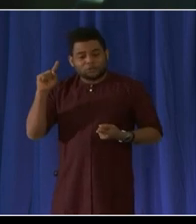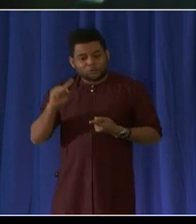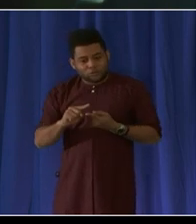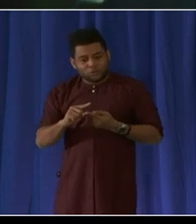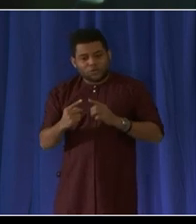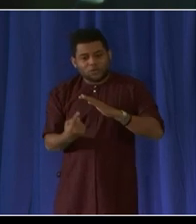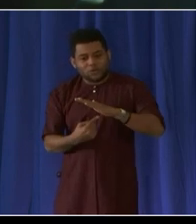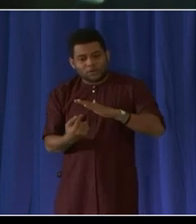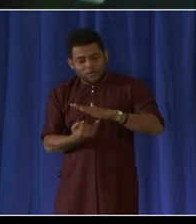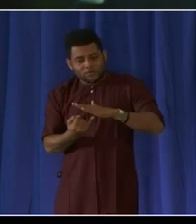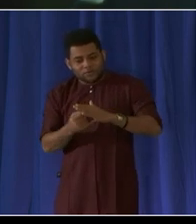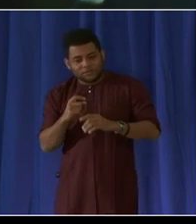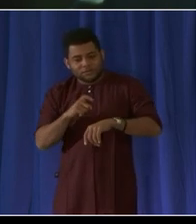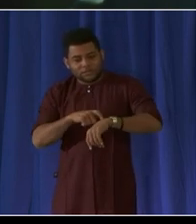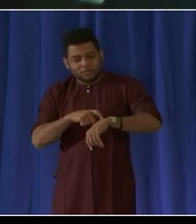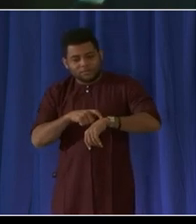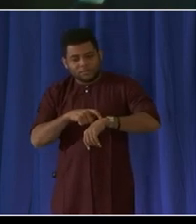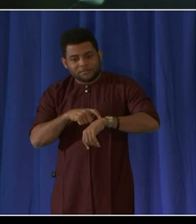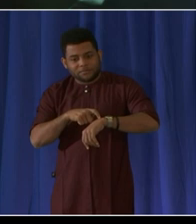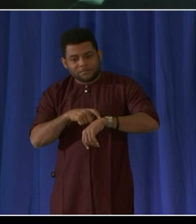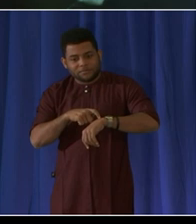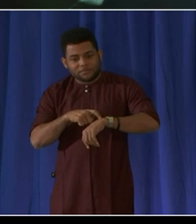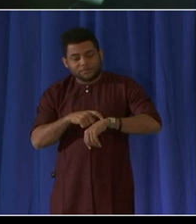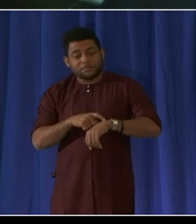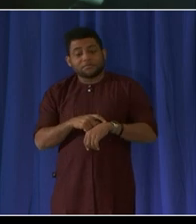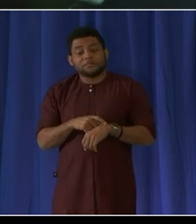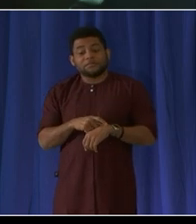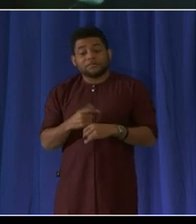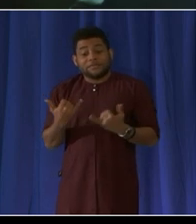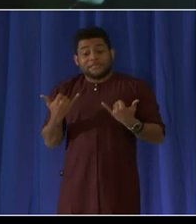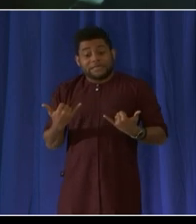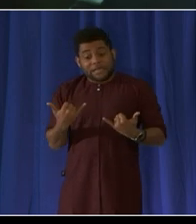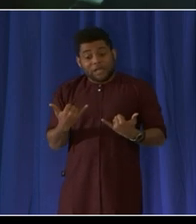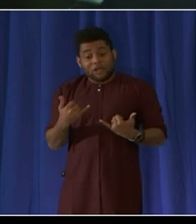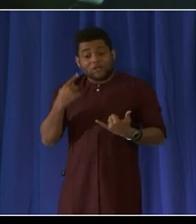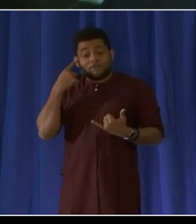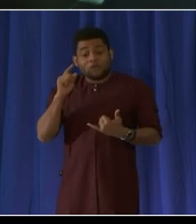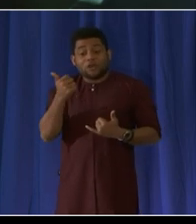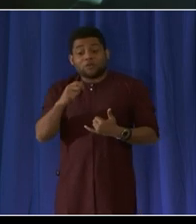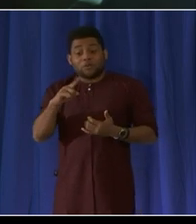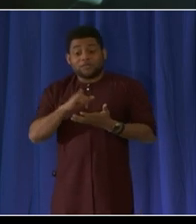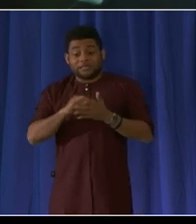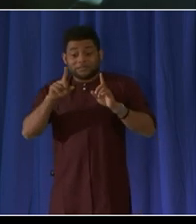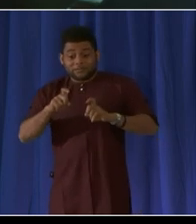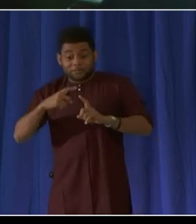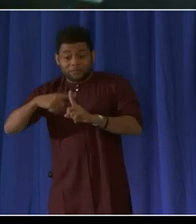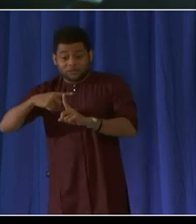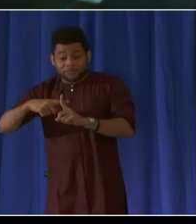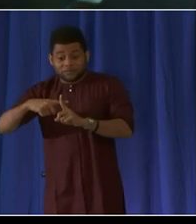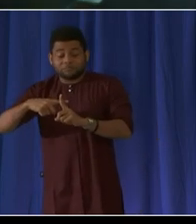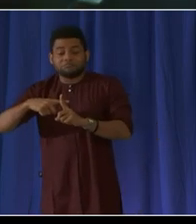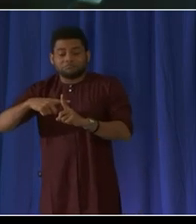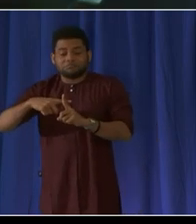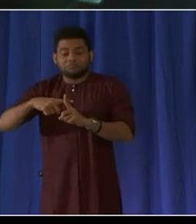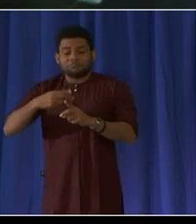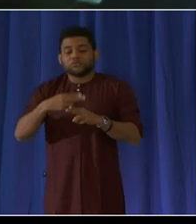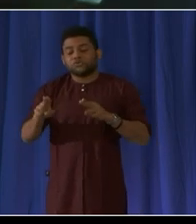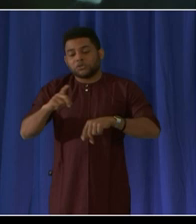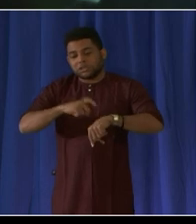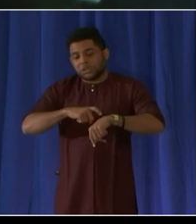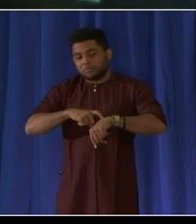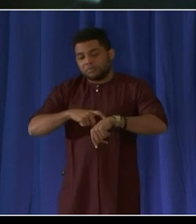the the isolation period for anyone who tests positive. So in the